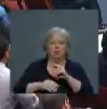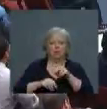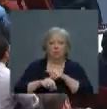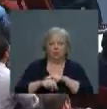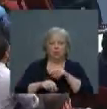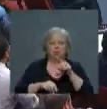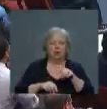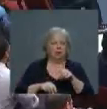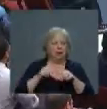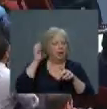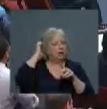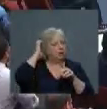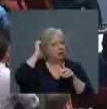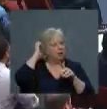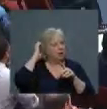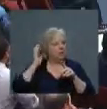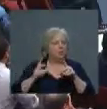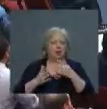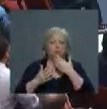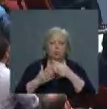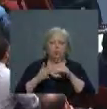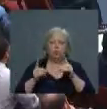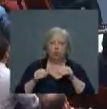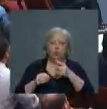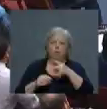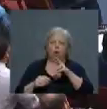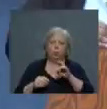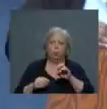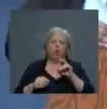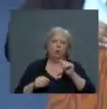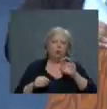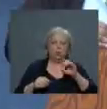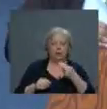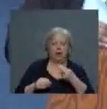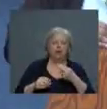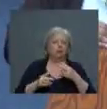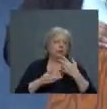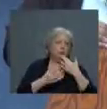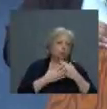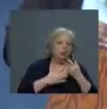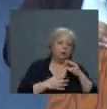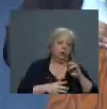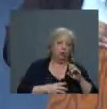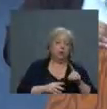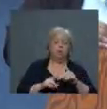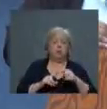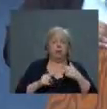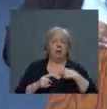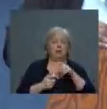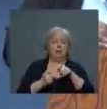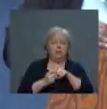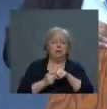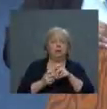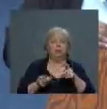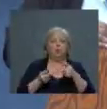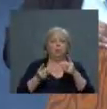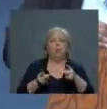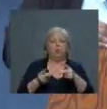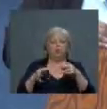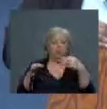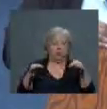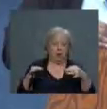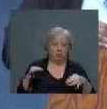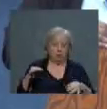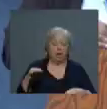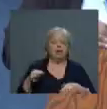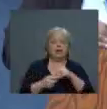do the ProTech, you know, the Good Grid, but they have a specific proposal outlining the specific requirements that